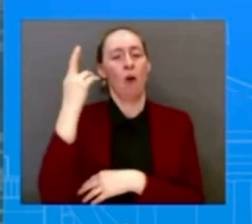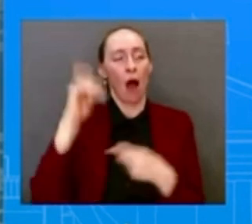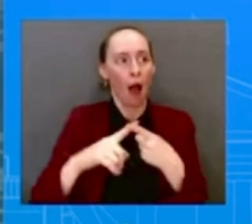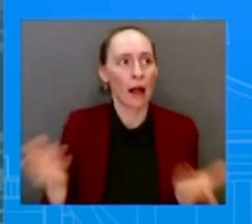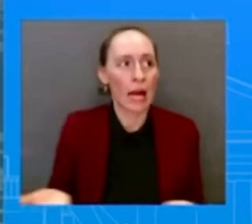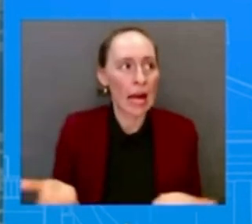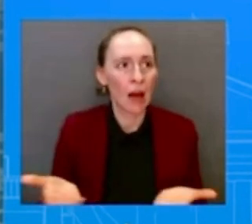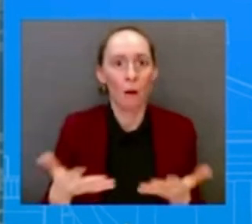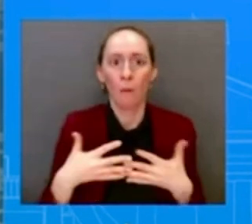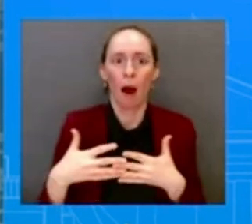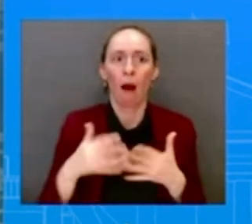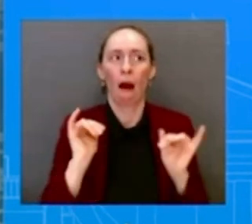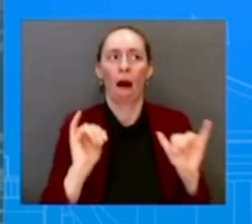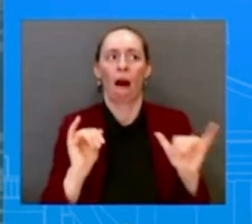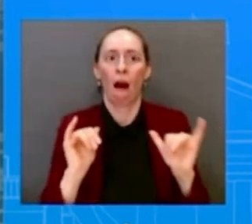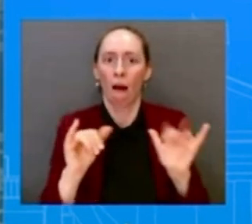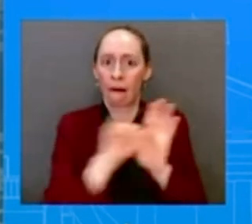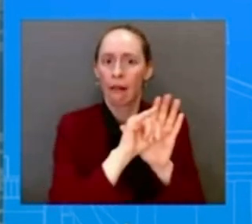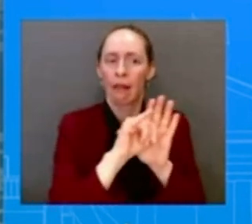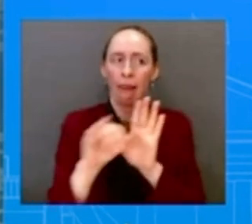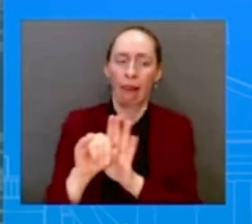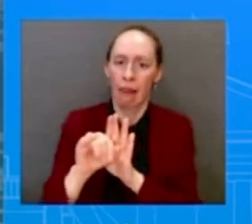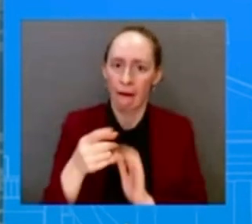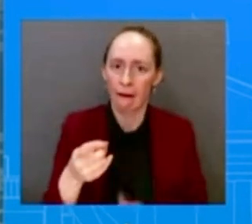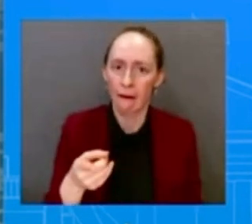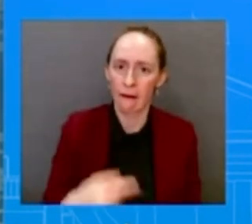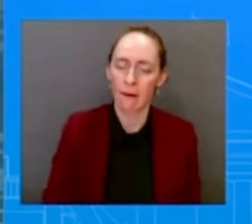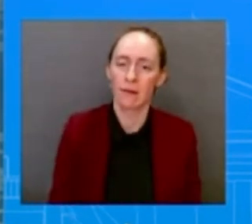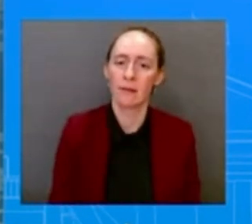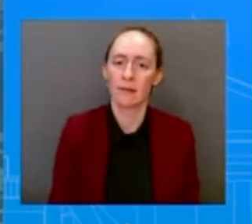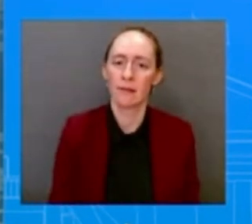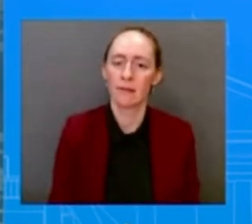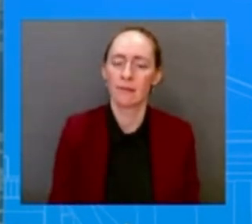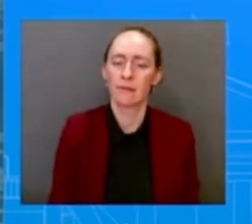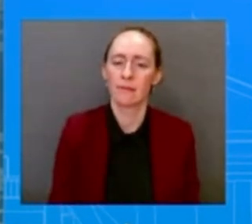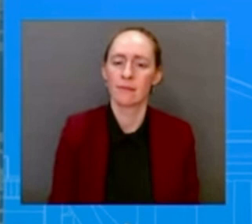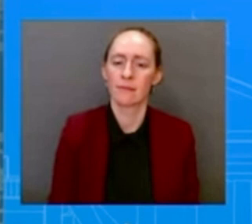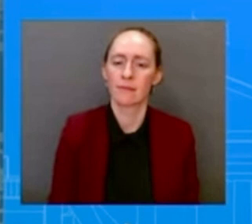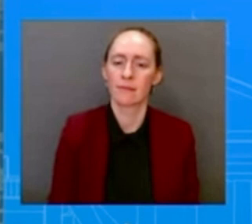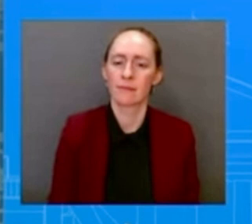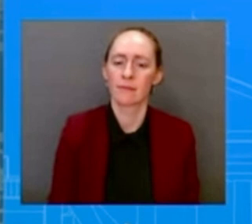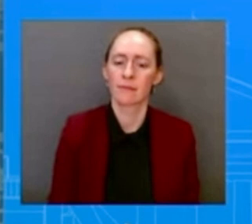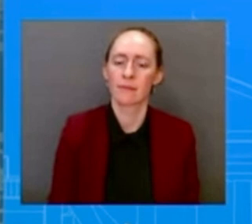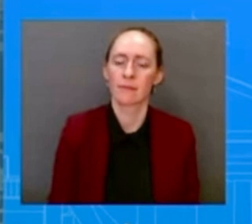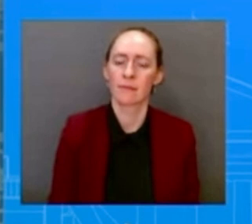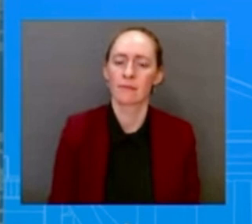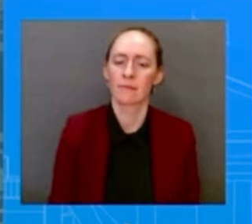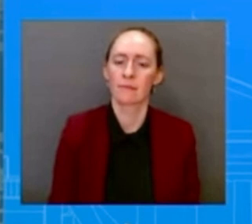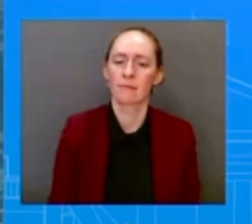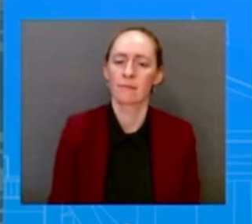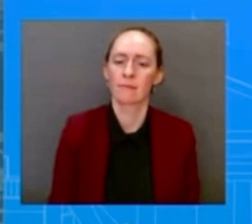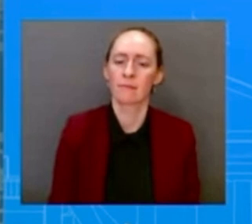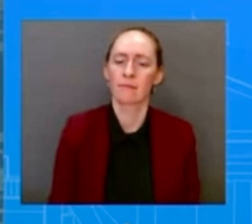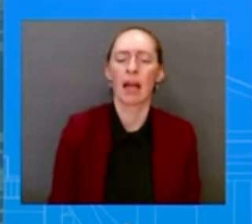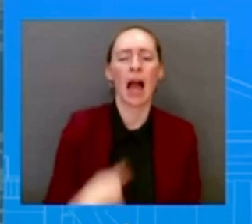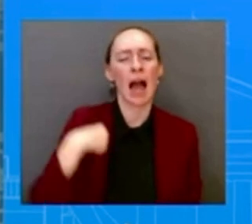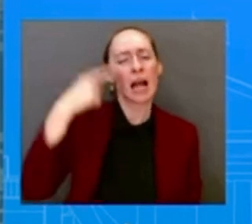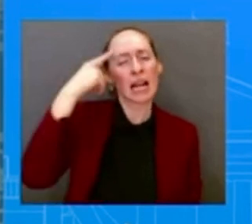how these things are or can be detected in a better way. You heard the NORTHCOM commander talk